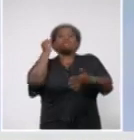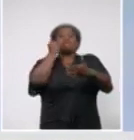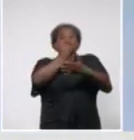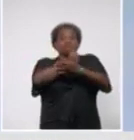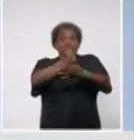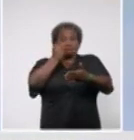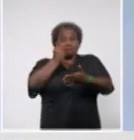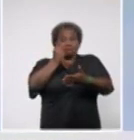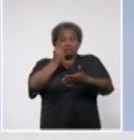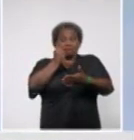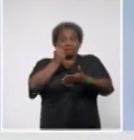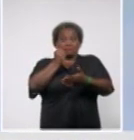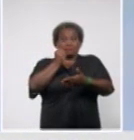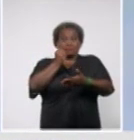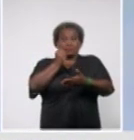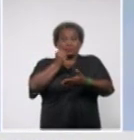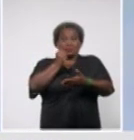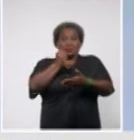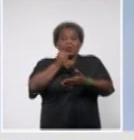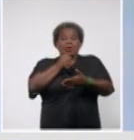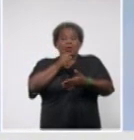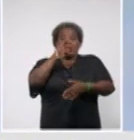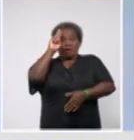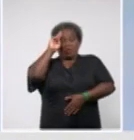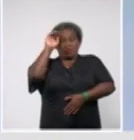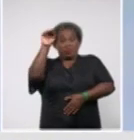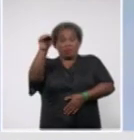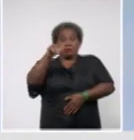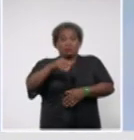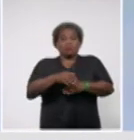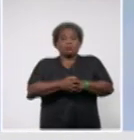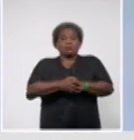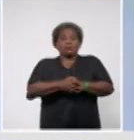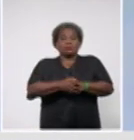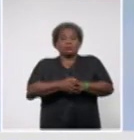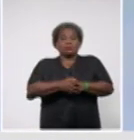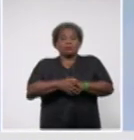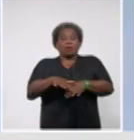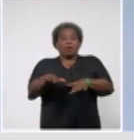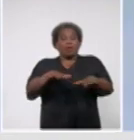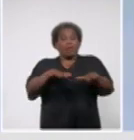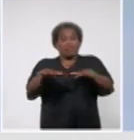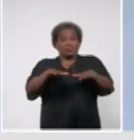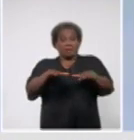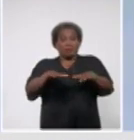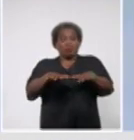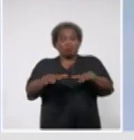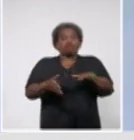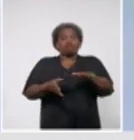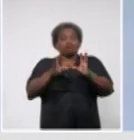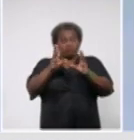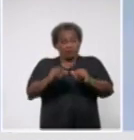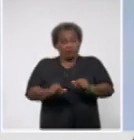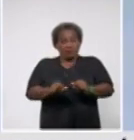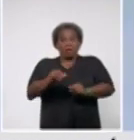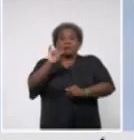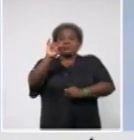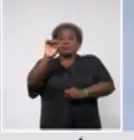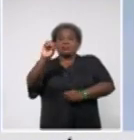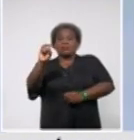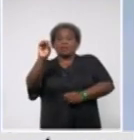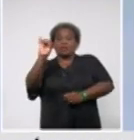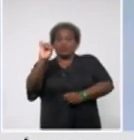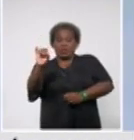1,469 people are hospitalized in Cuba. 60 are under observation. There